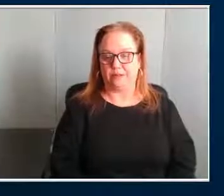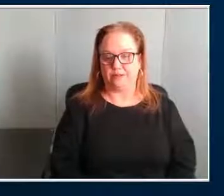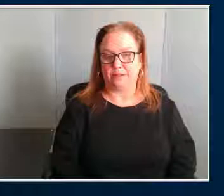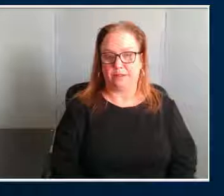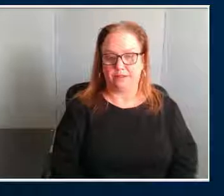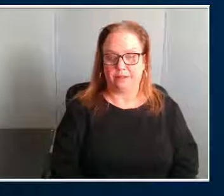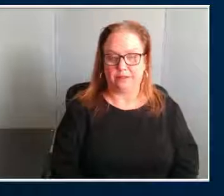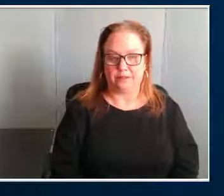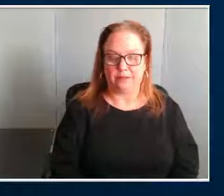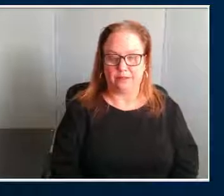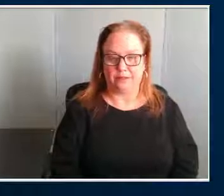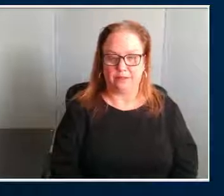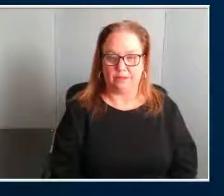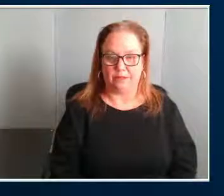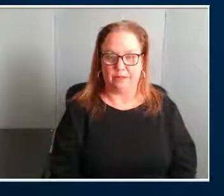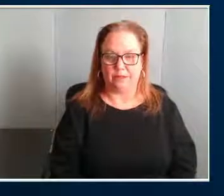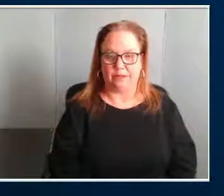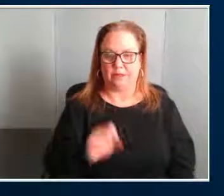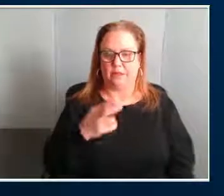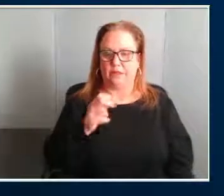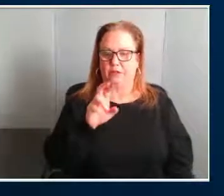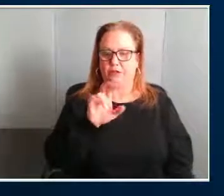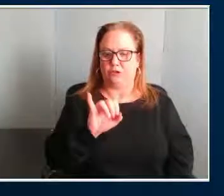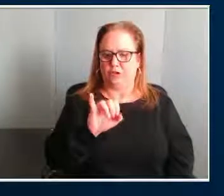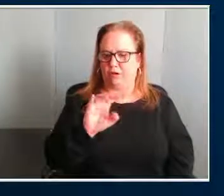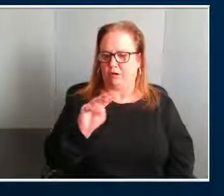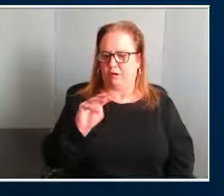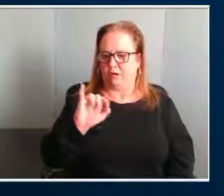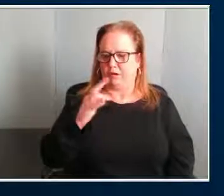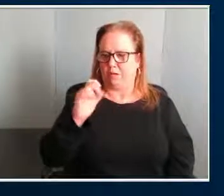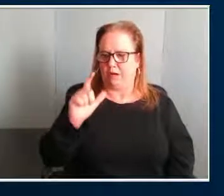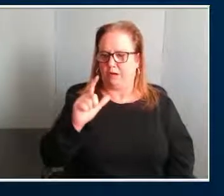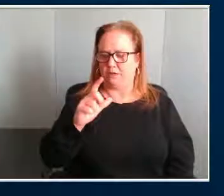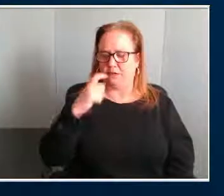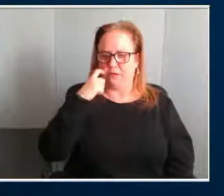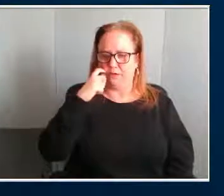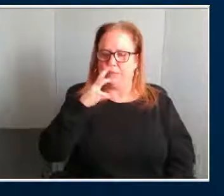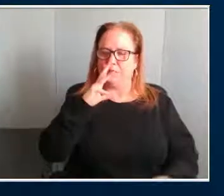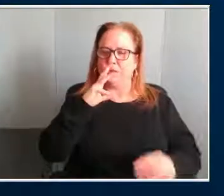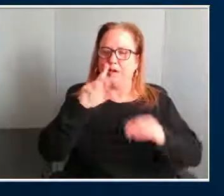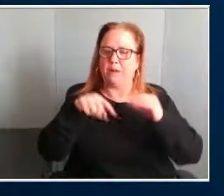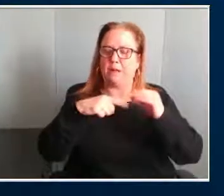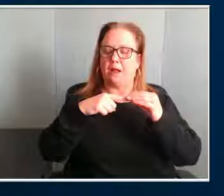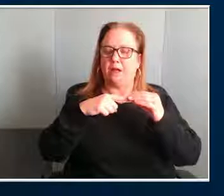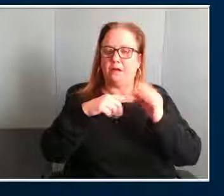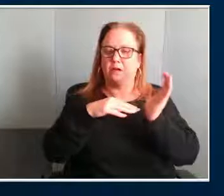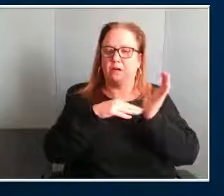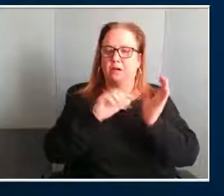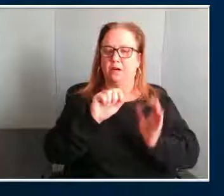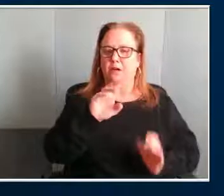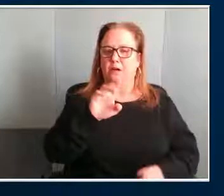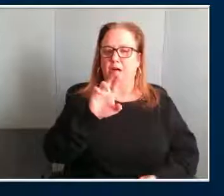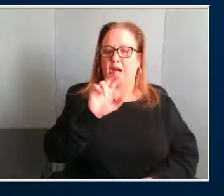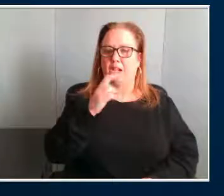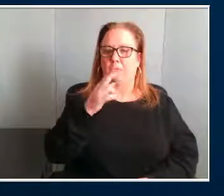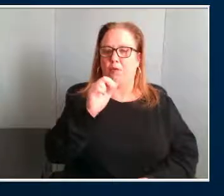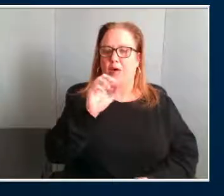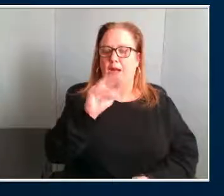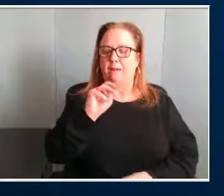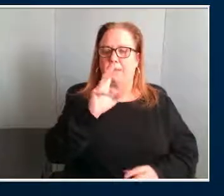Do you guys, Sherry or Michael, do one of you remember about talking with Dr. Abraham about being about the treatment trial and the